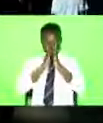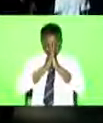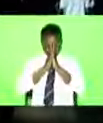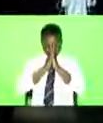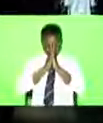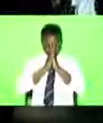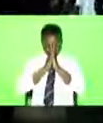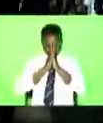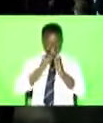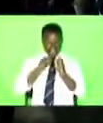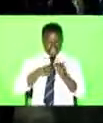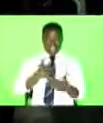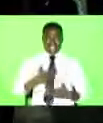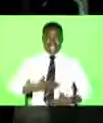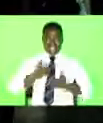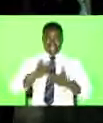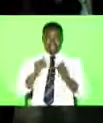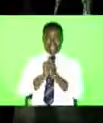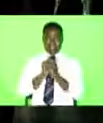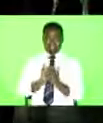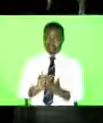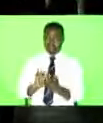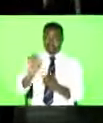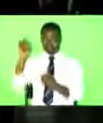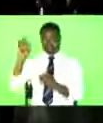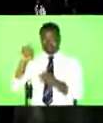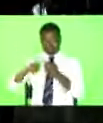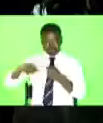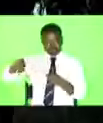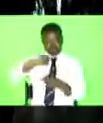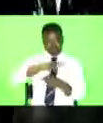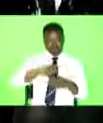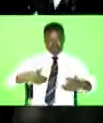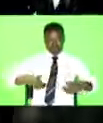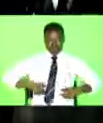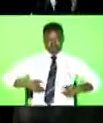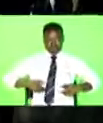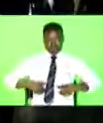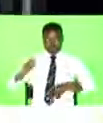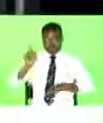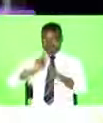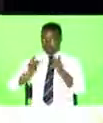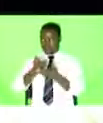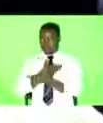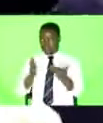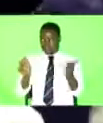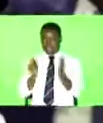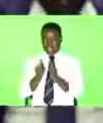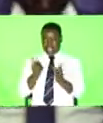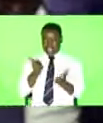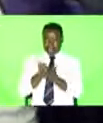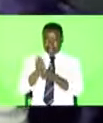I'm happy that I'm talking to you. Young people who have strength to be able to push the church.